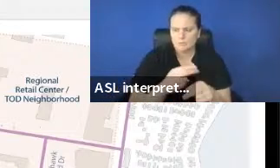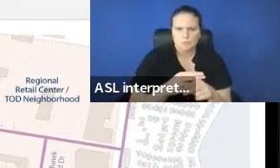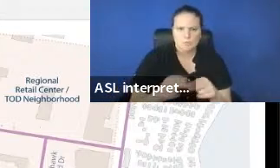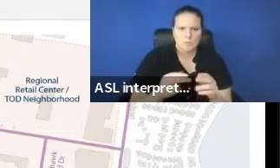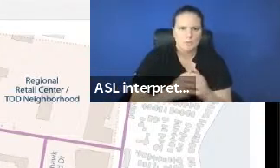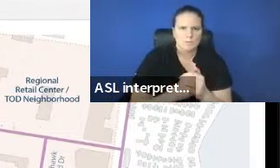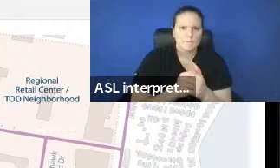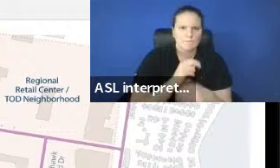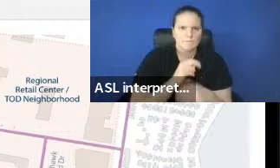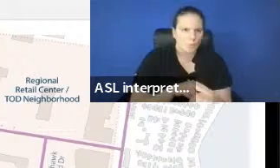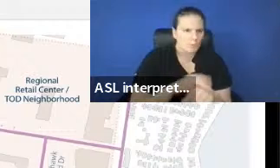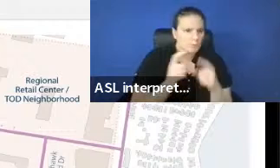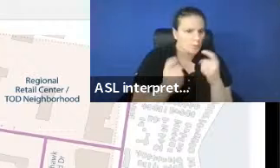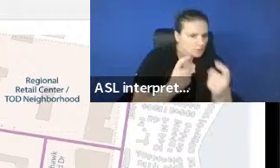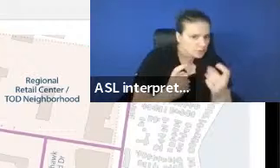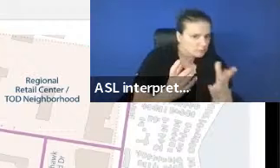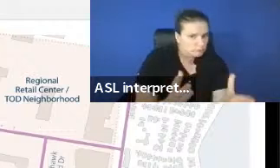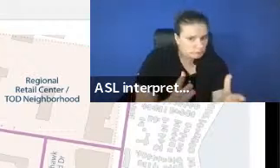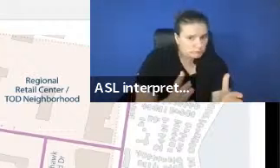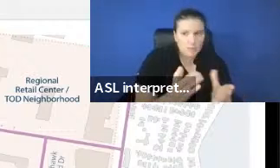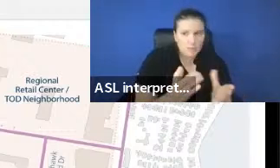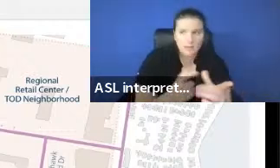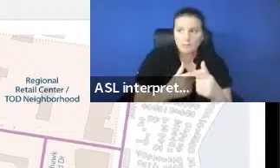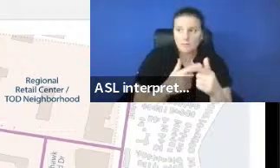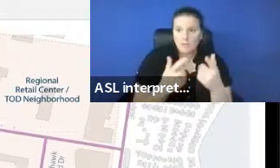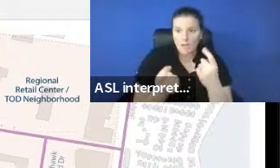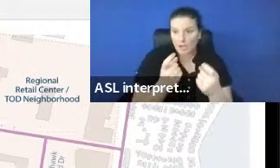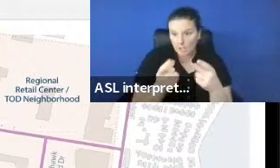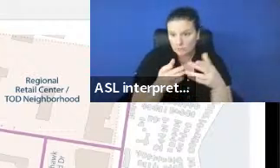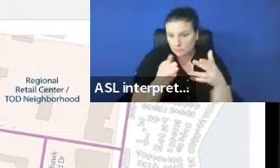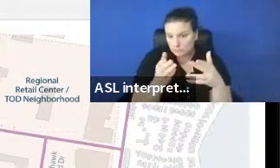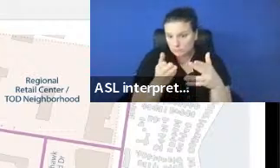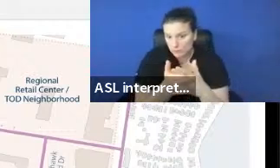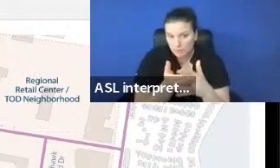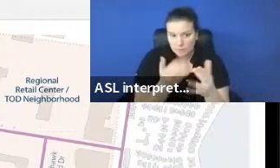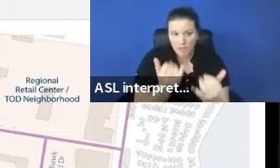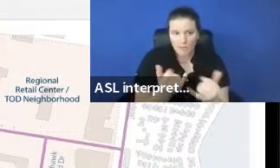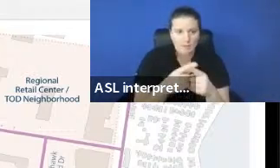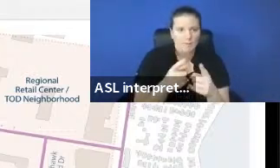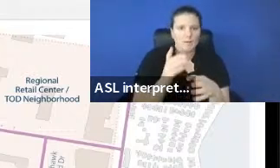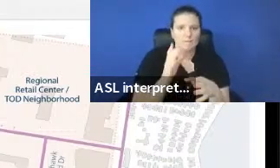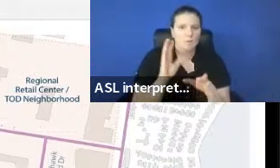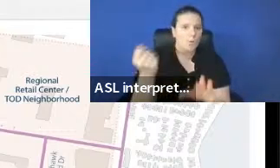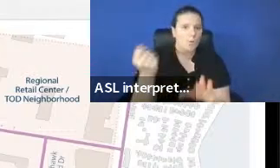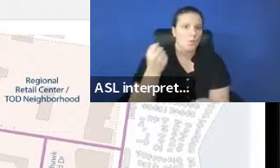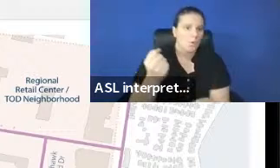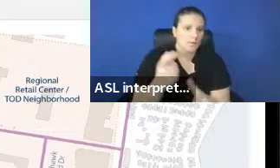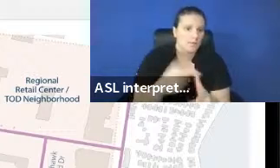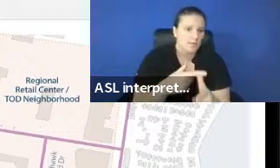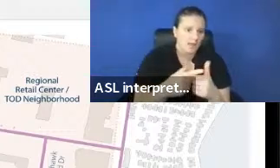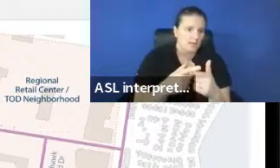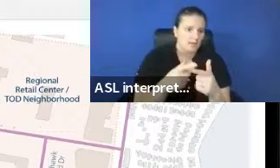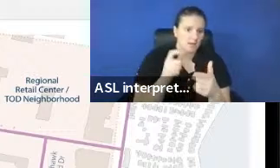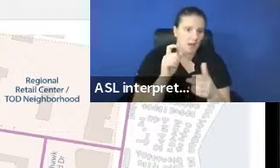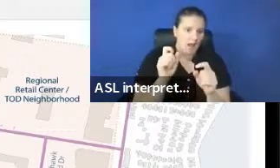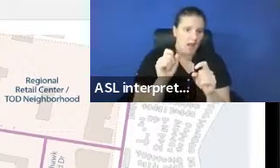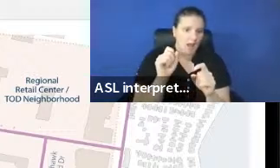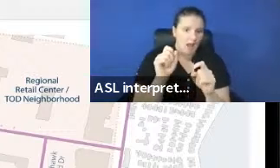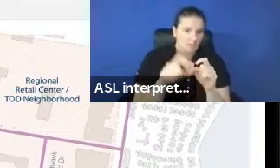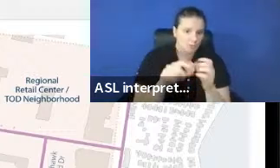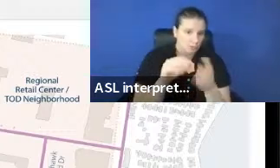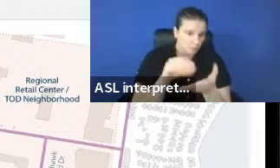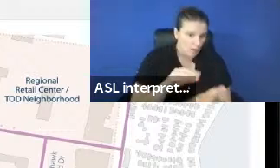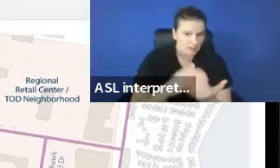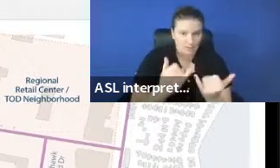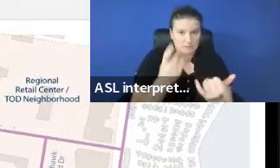them so people can carry along, but we may have to call an audible and ask you to write the questions down. So let's see how